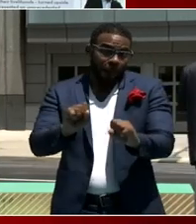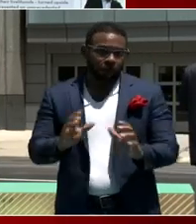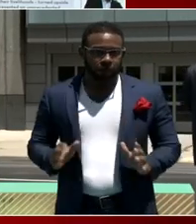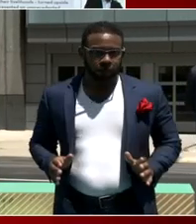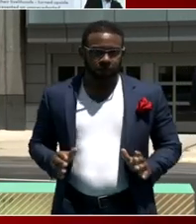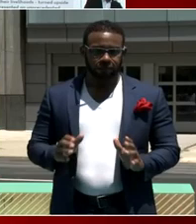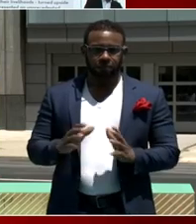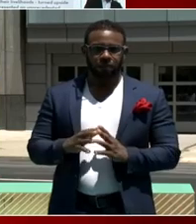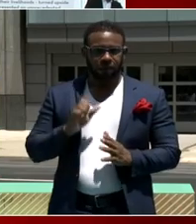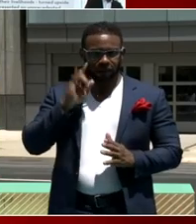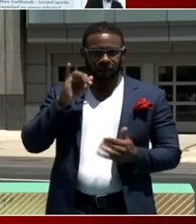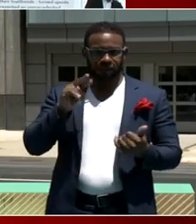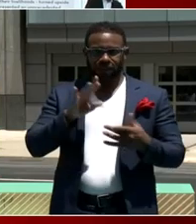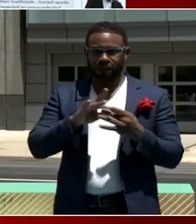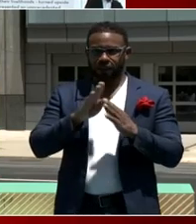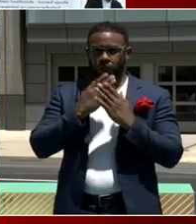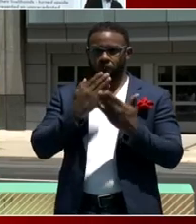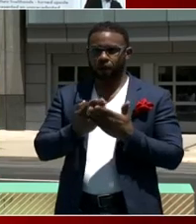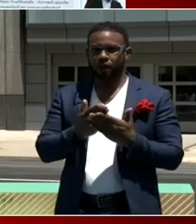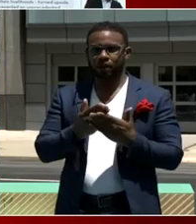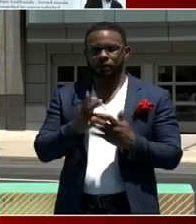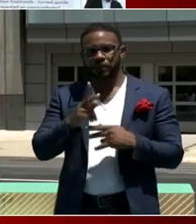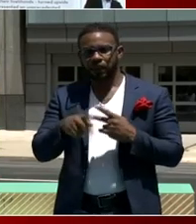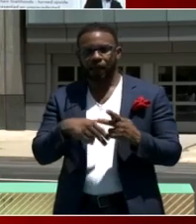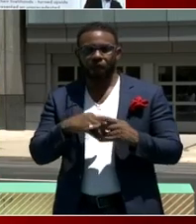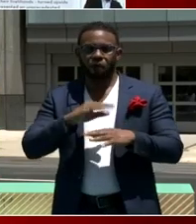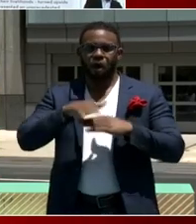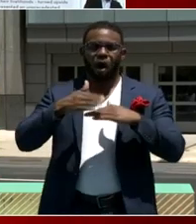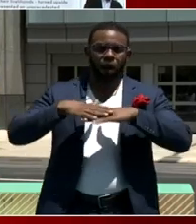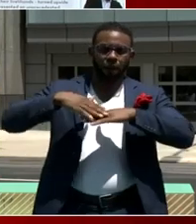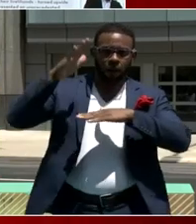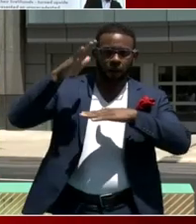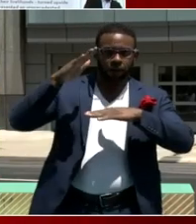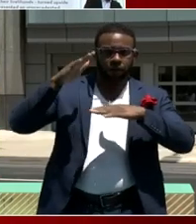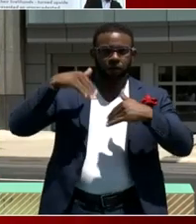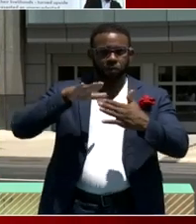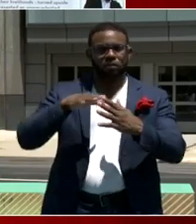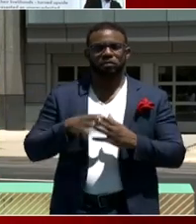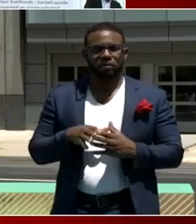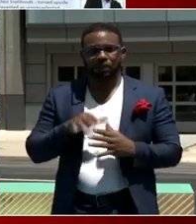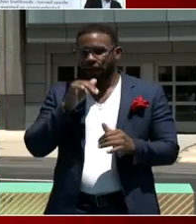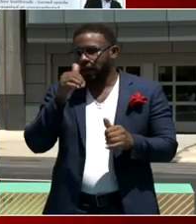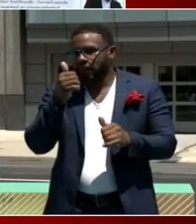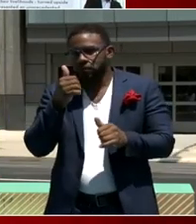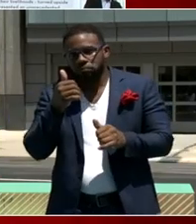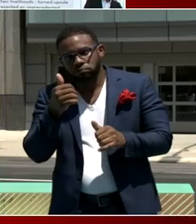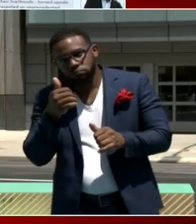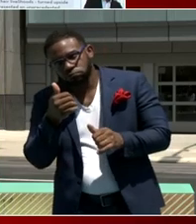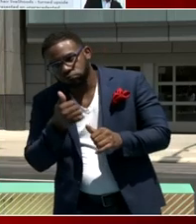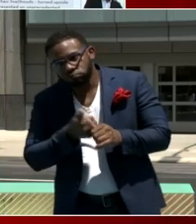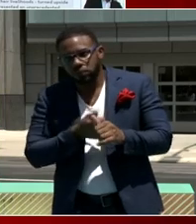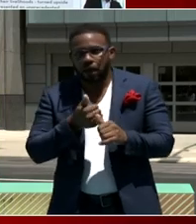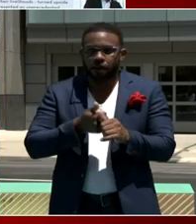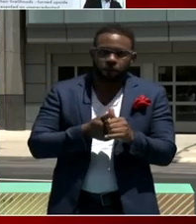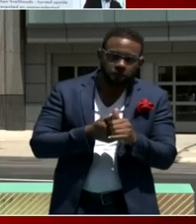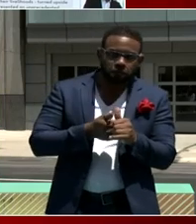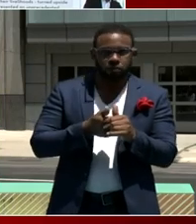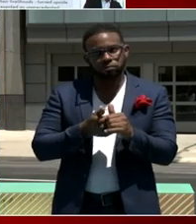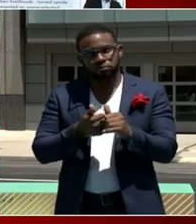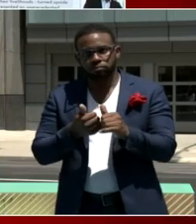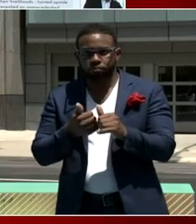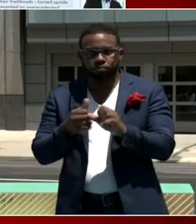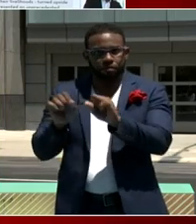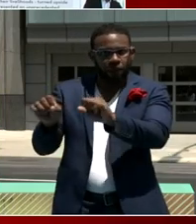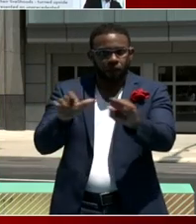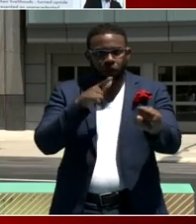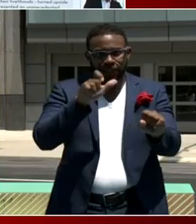possible. I think John said it very well, that it's a kind of an all-of-above approach. Not every prospect is going